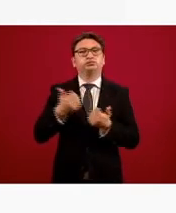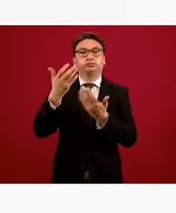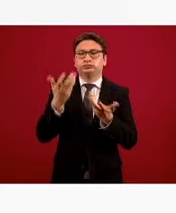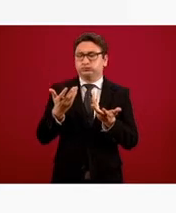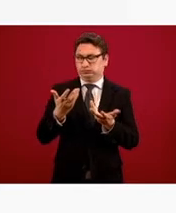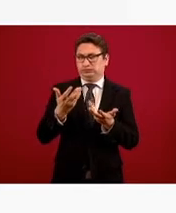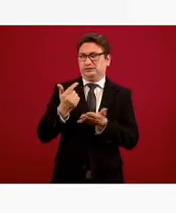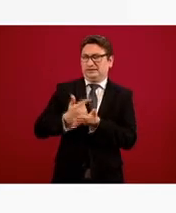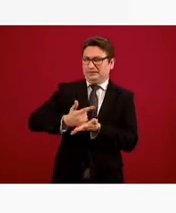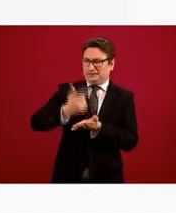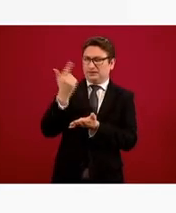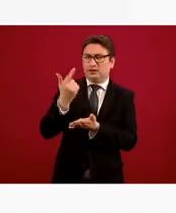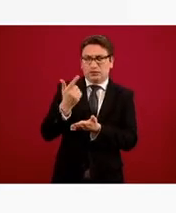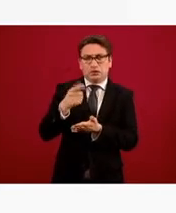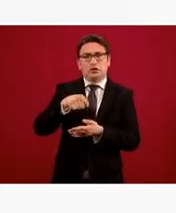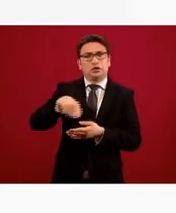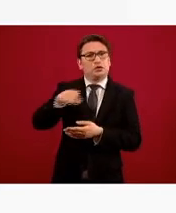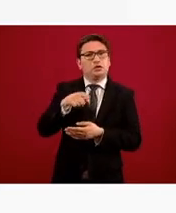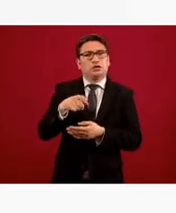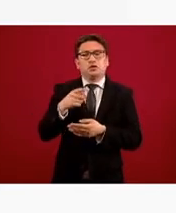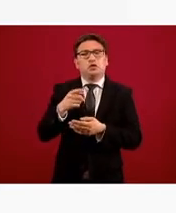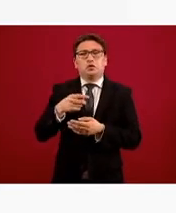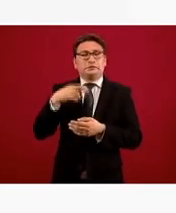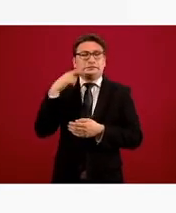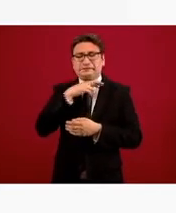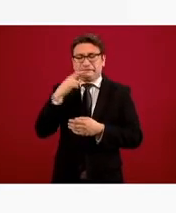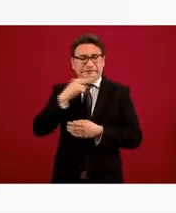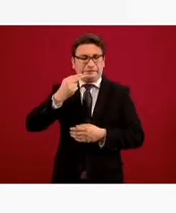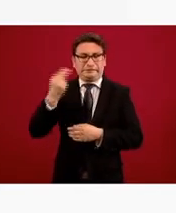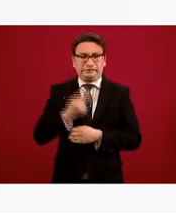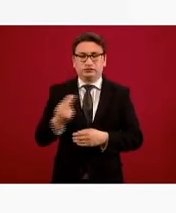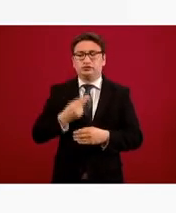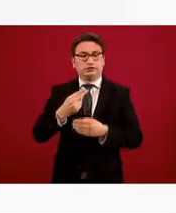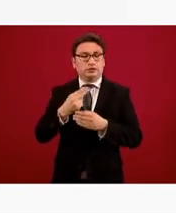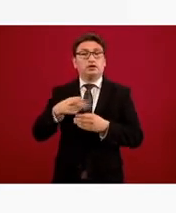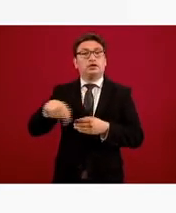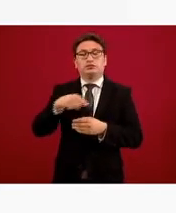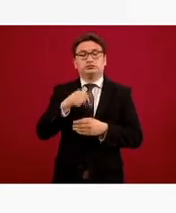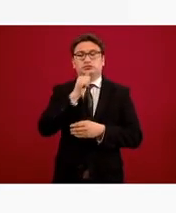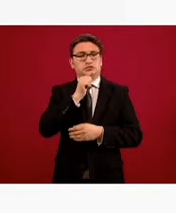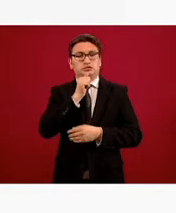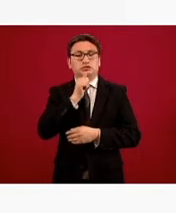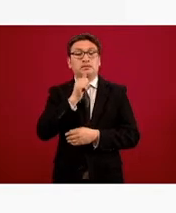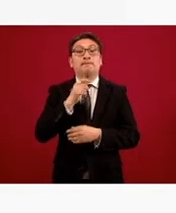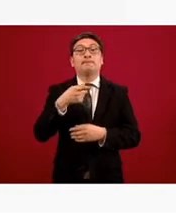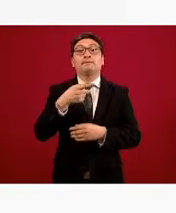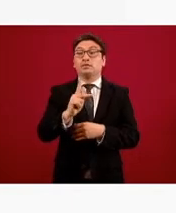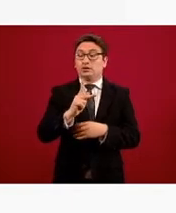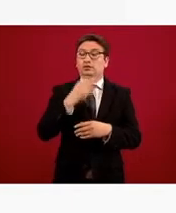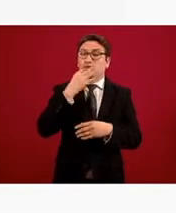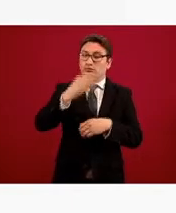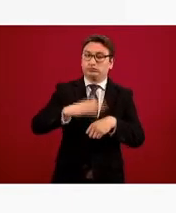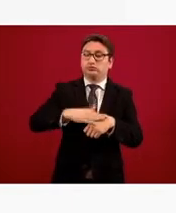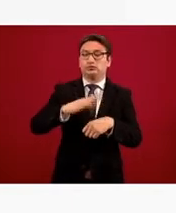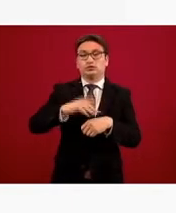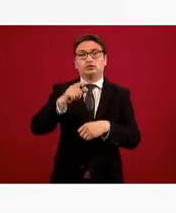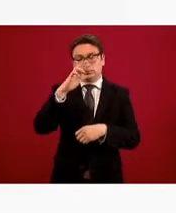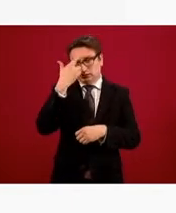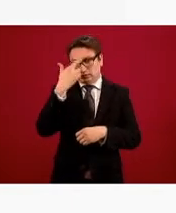11% are hospitalized but they are stable. We have 21% who are in severe condition, and